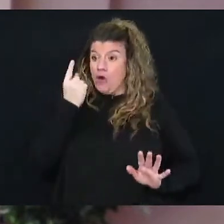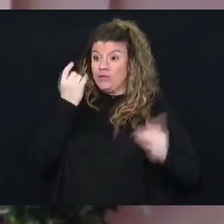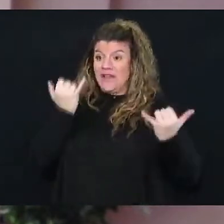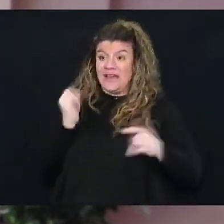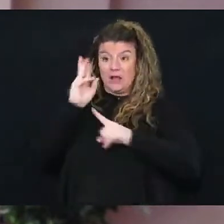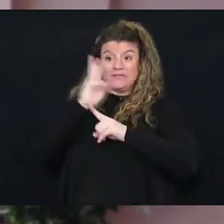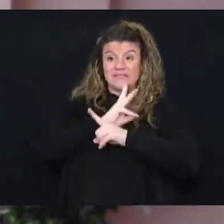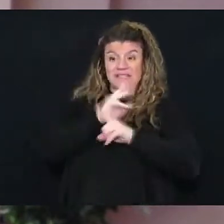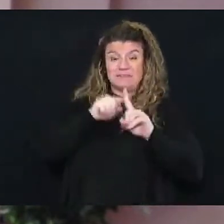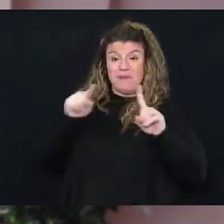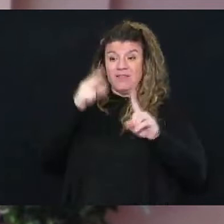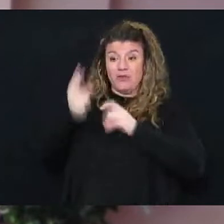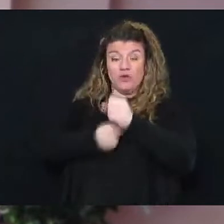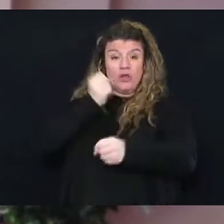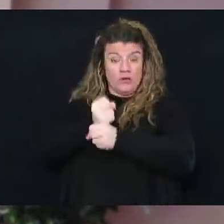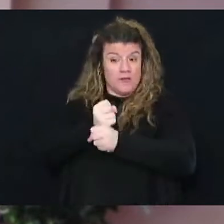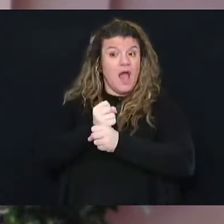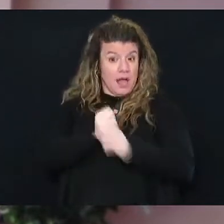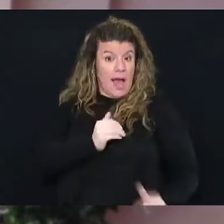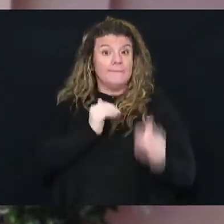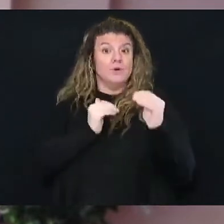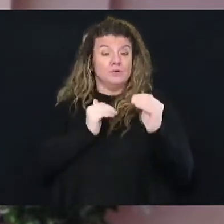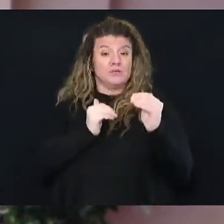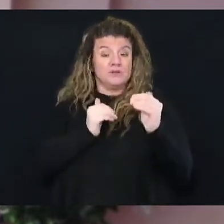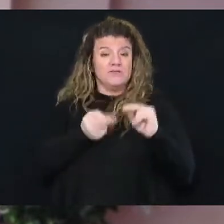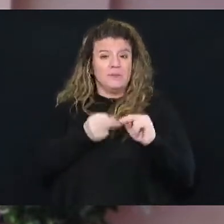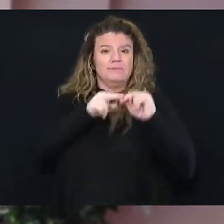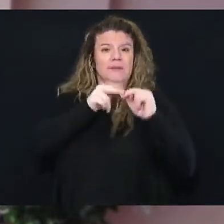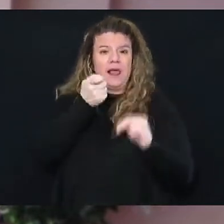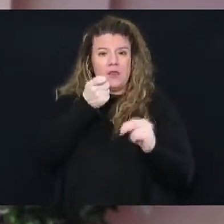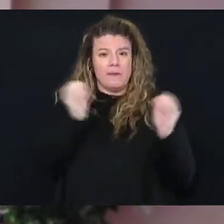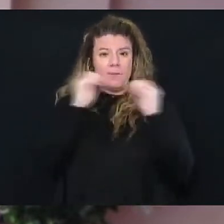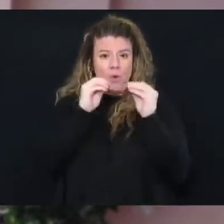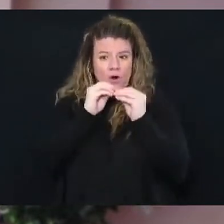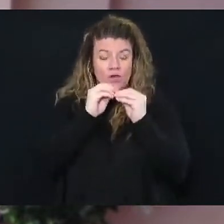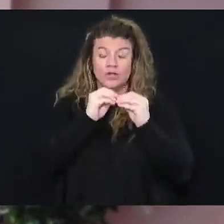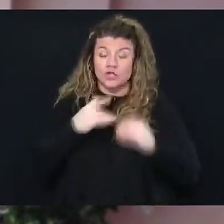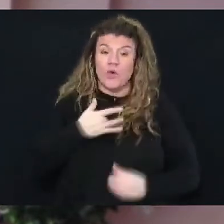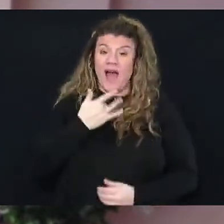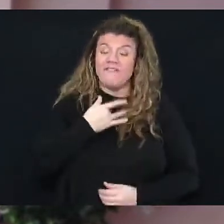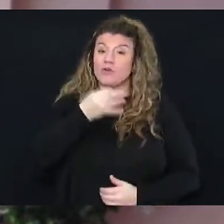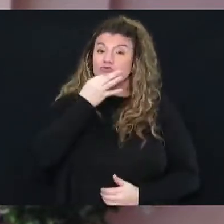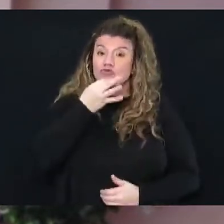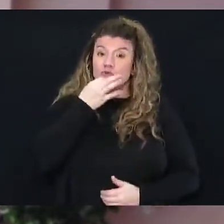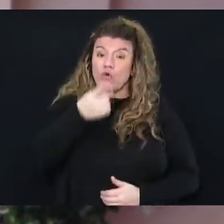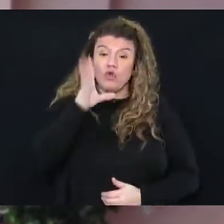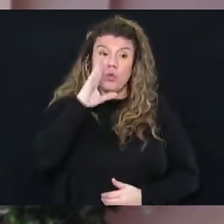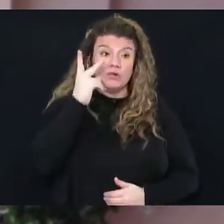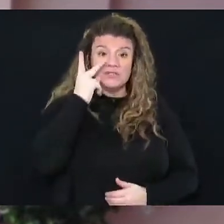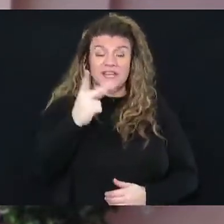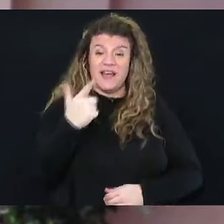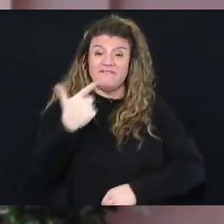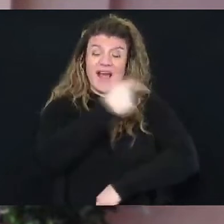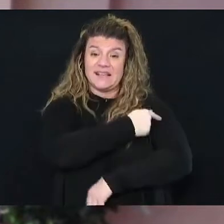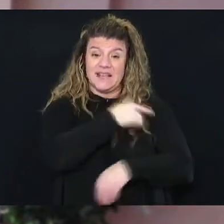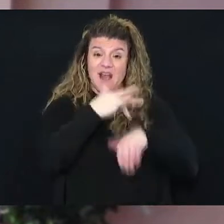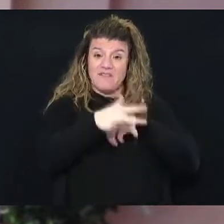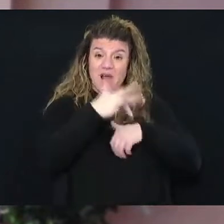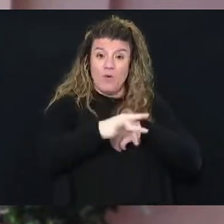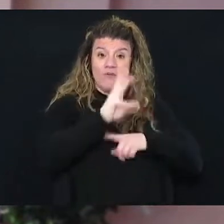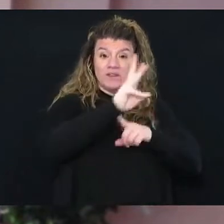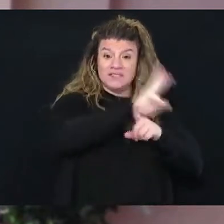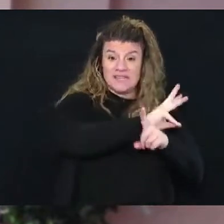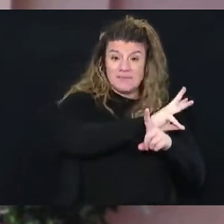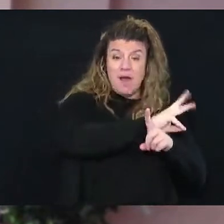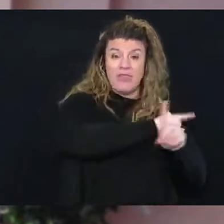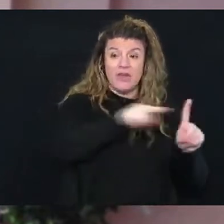2-year-old group actually got a good boost from that 1 microgram dose. So I think soon you're going to see a vaccine available for 6-month-old